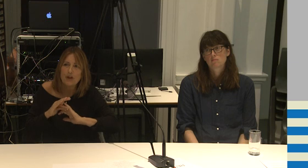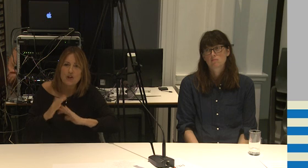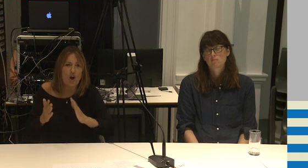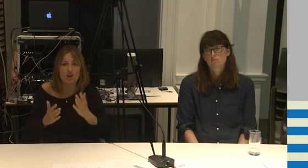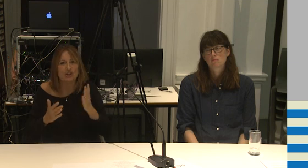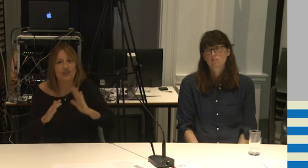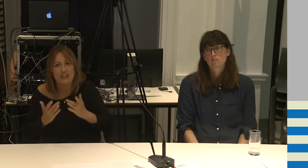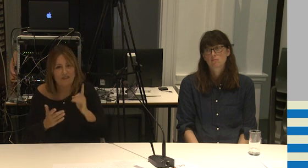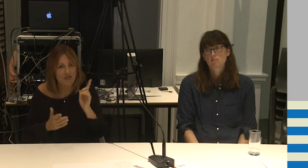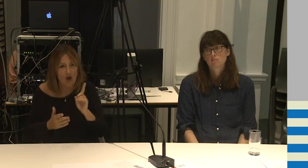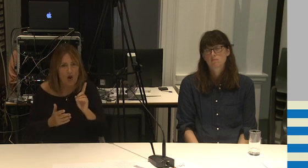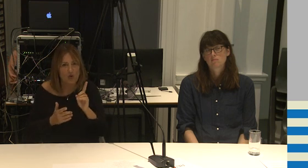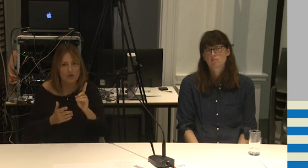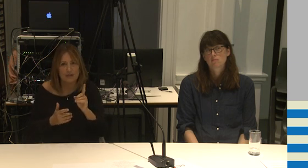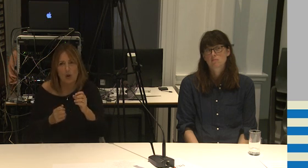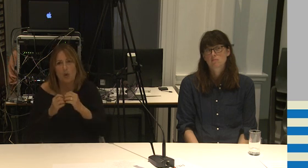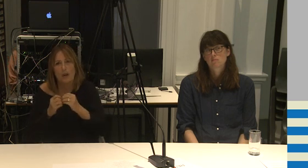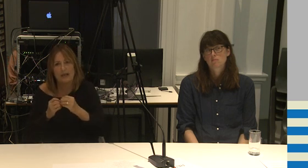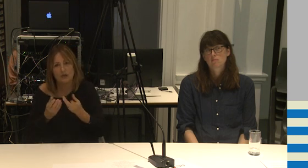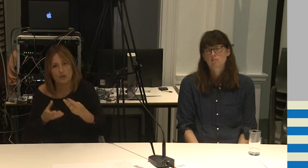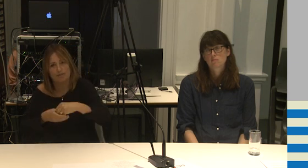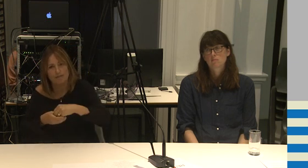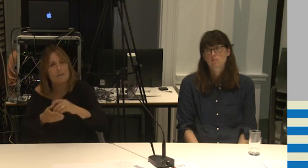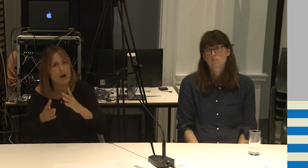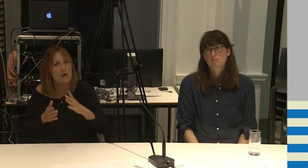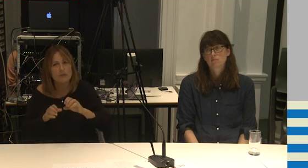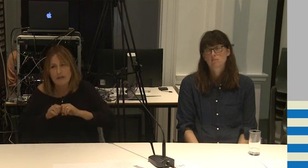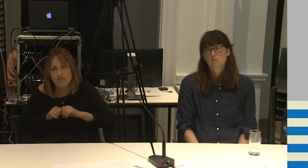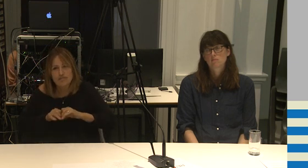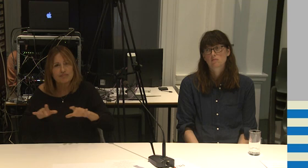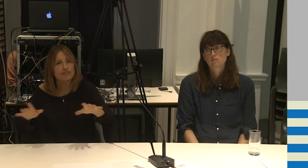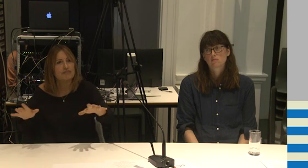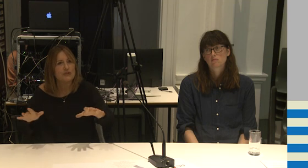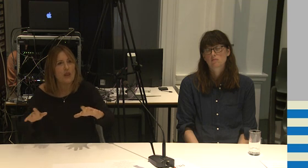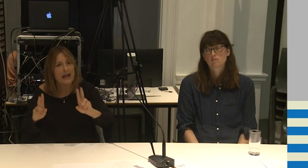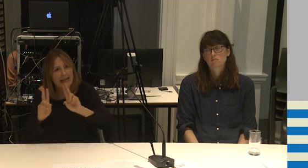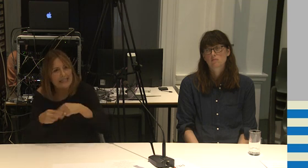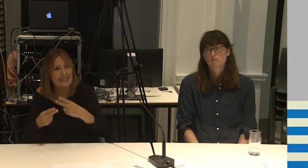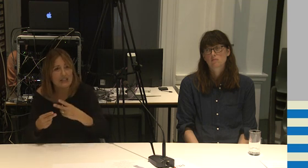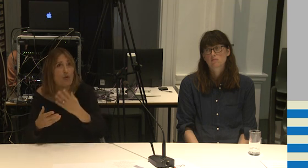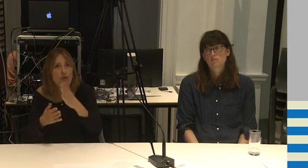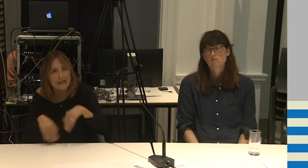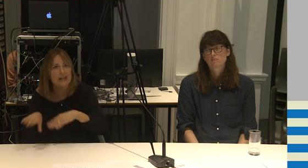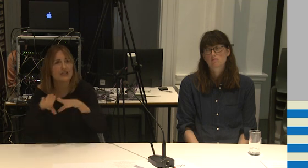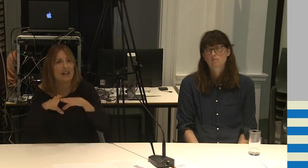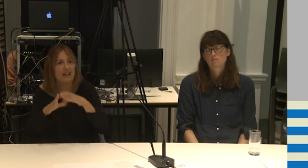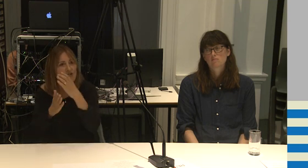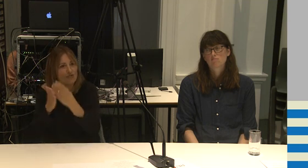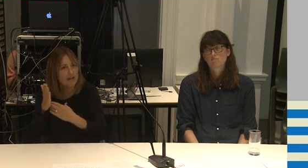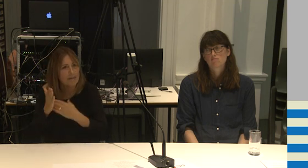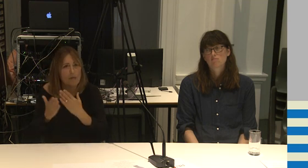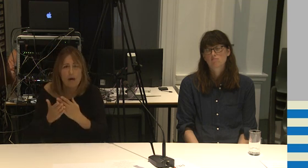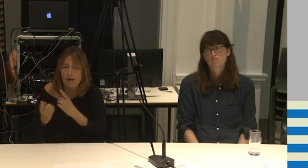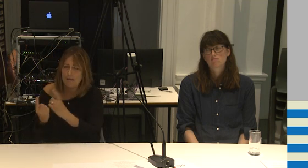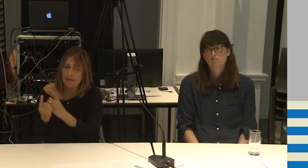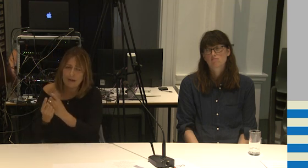who were willing to participate, but it was actually rolled out as part of a kind of international or national curriculum, because I met so many interesting